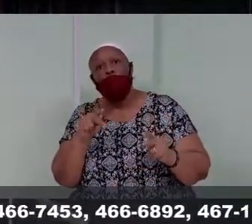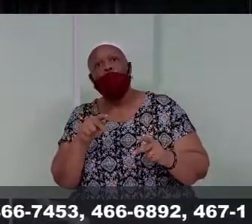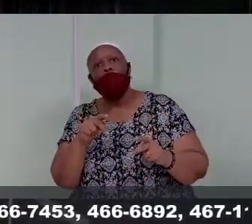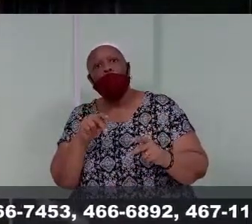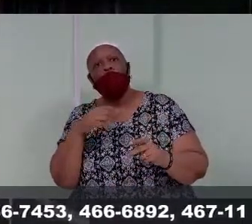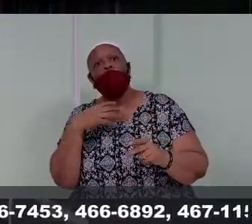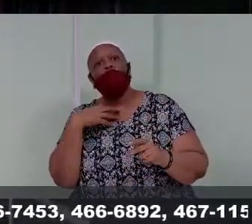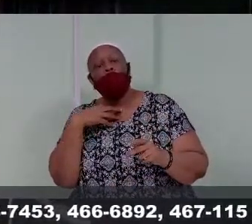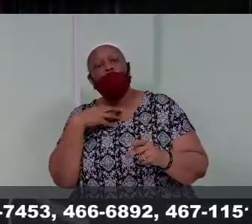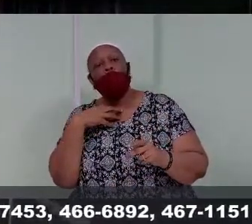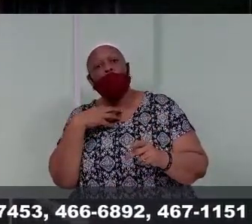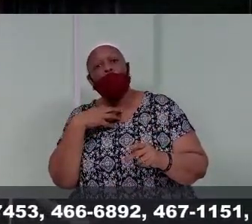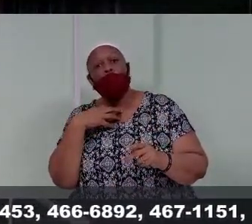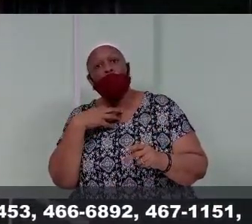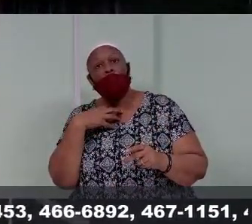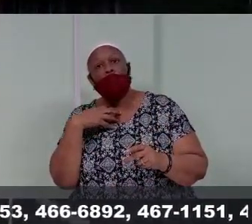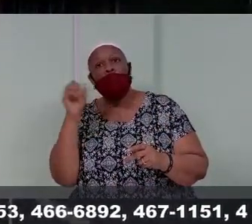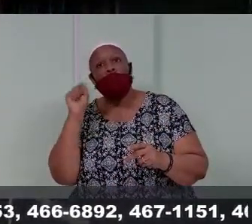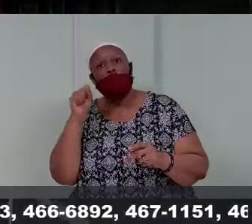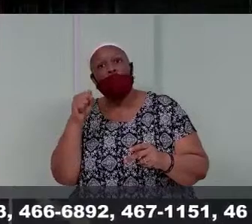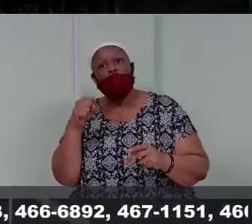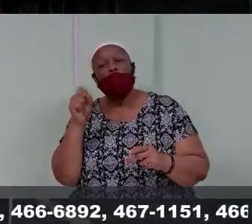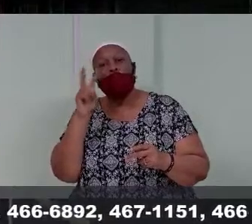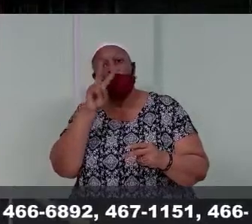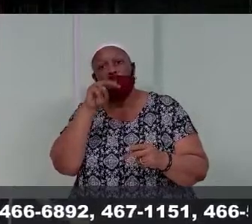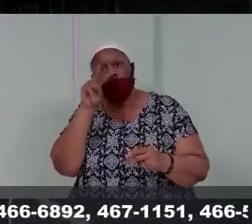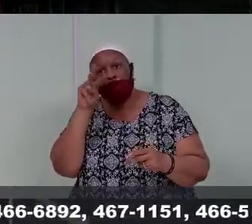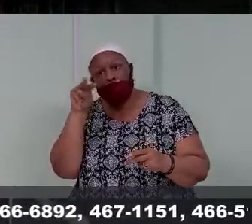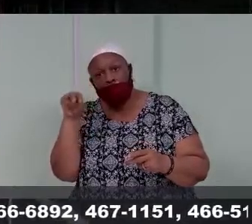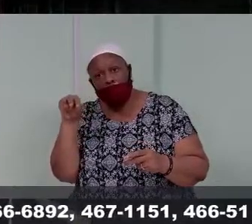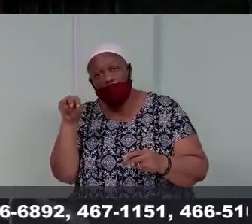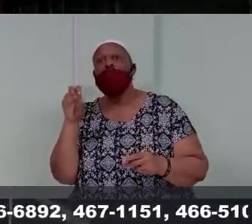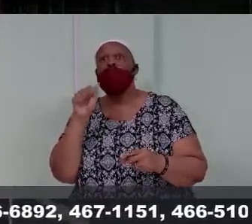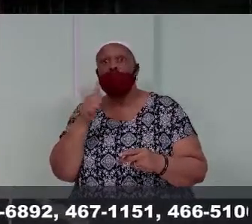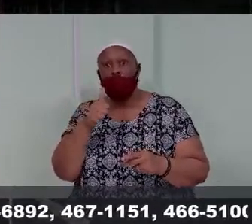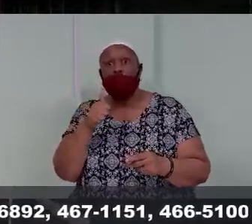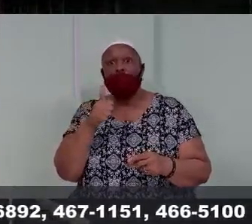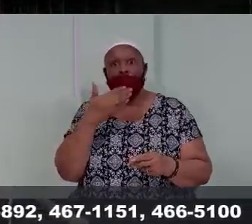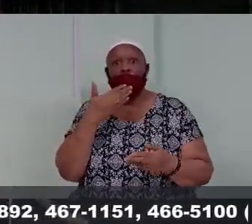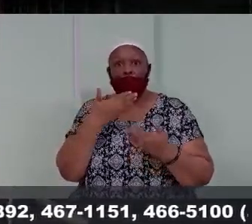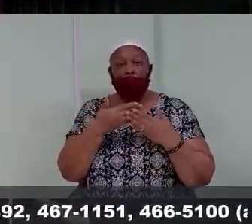health of our children. Thank you.